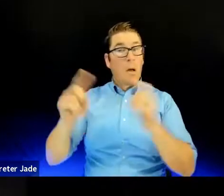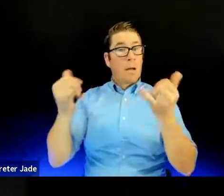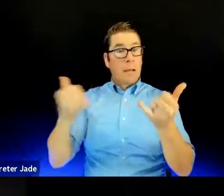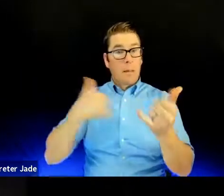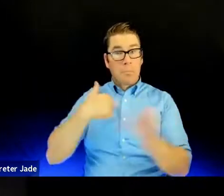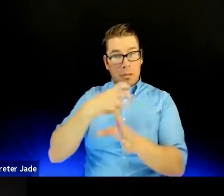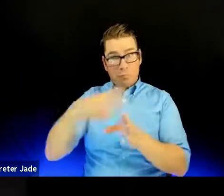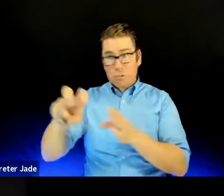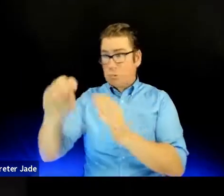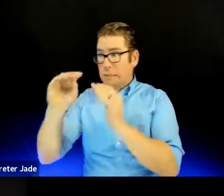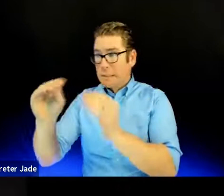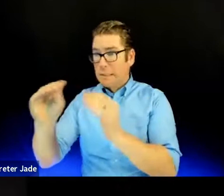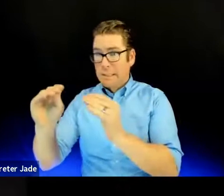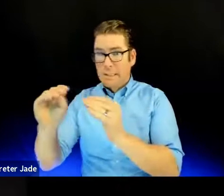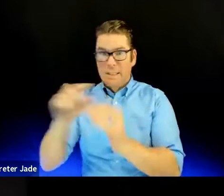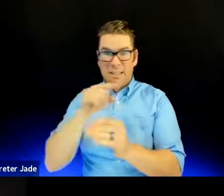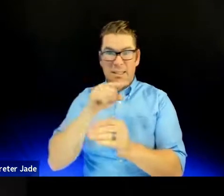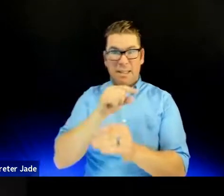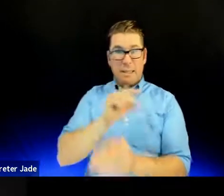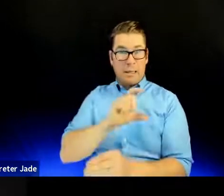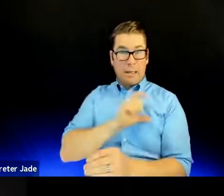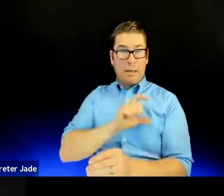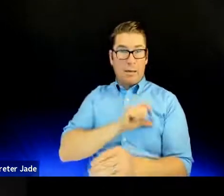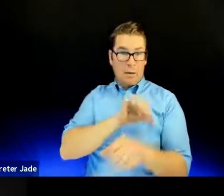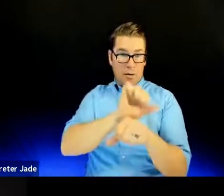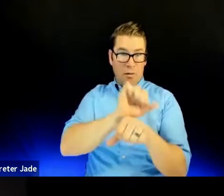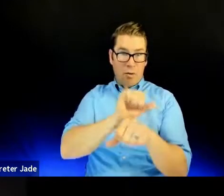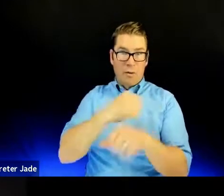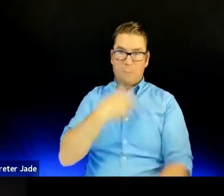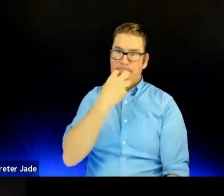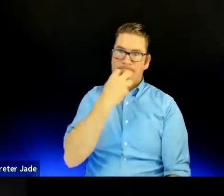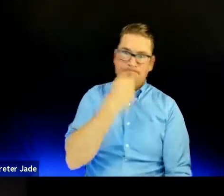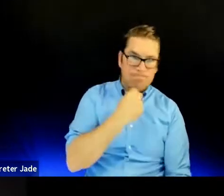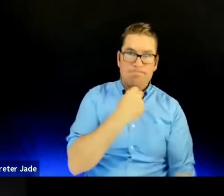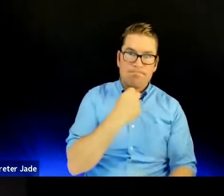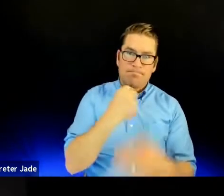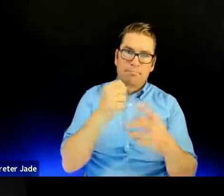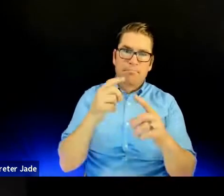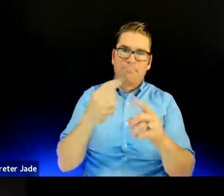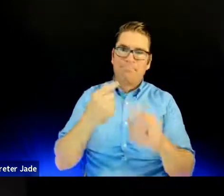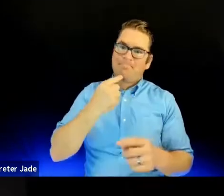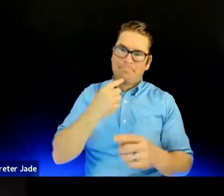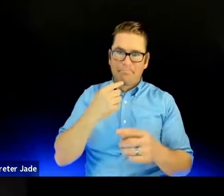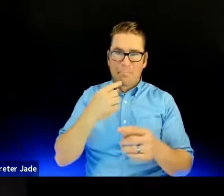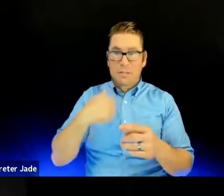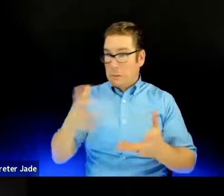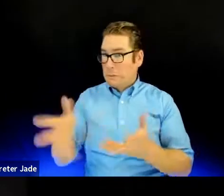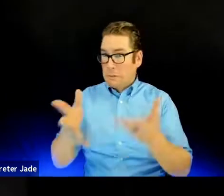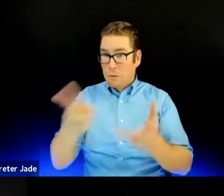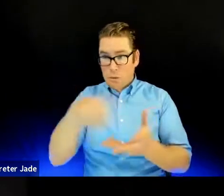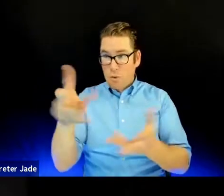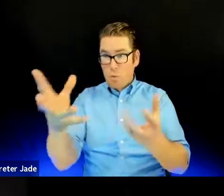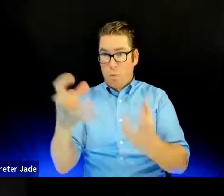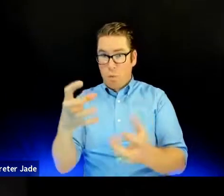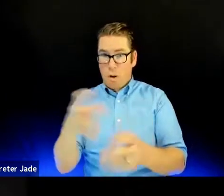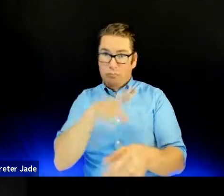love the job. And I encourage anybody who wants to get into it. It's not probably the perfect time right now because, you know, with all the stuff in the